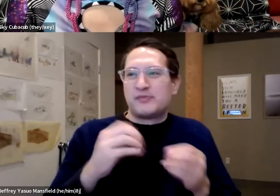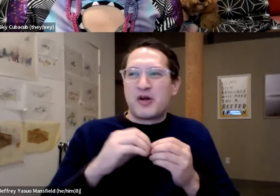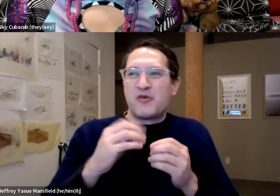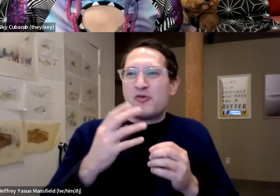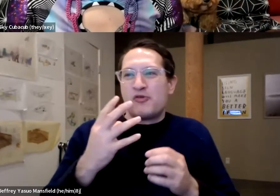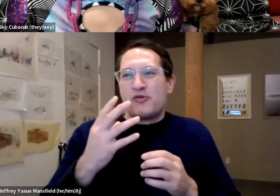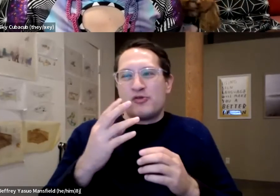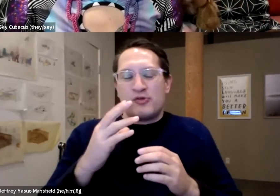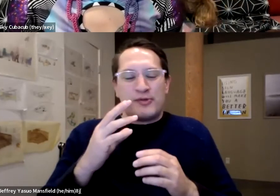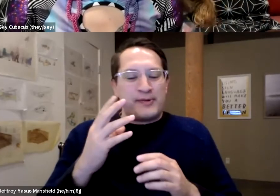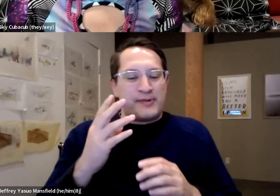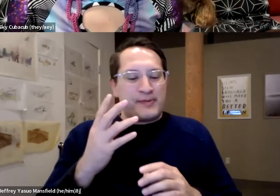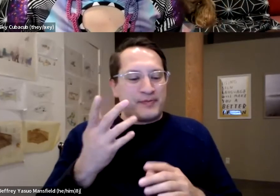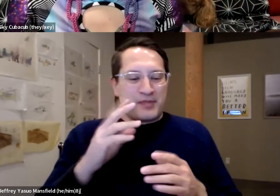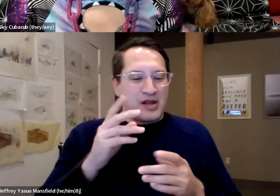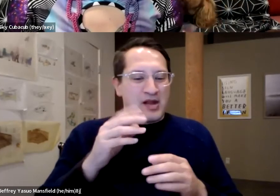more, I